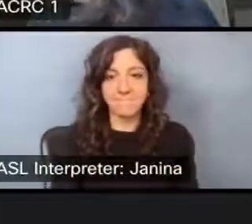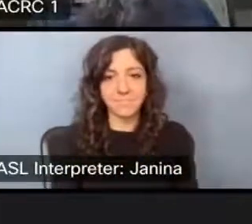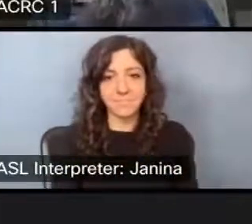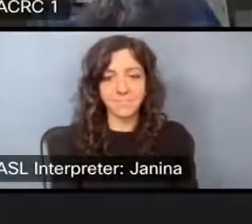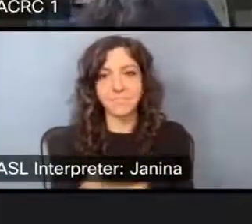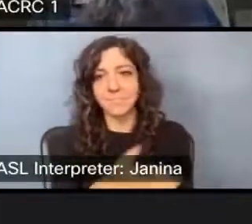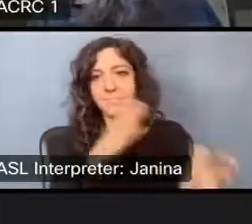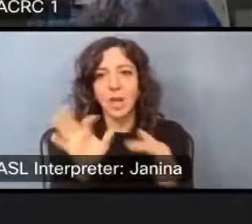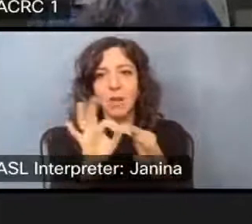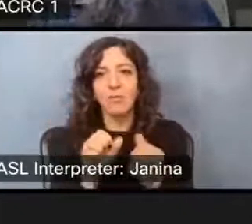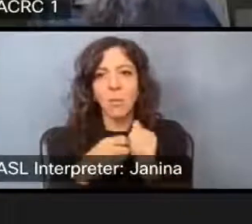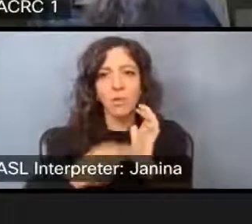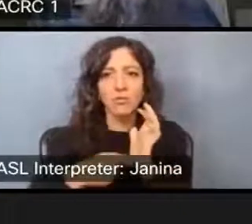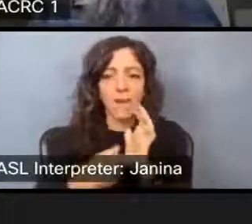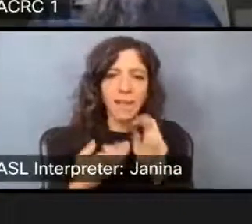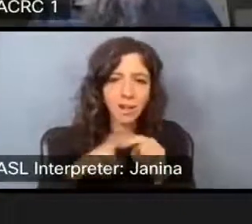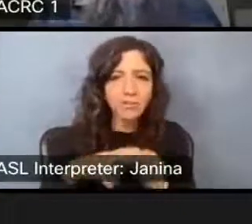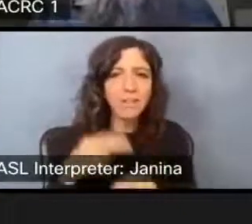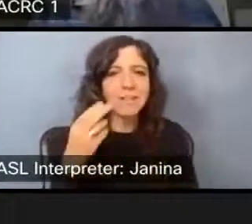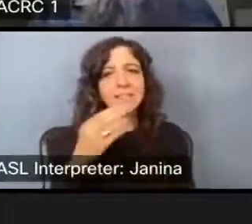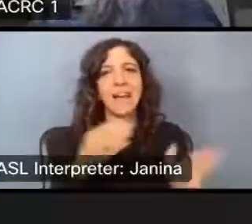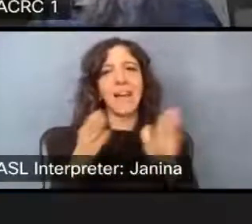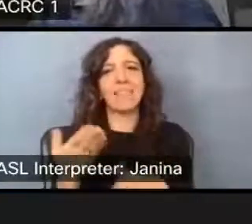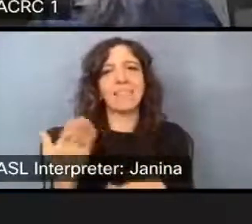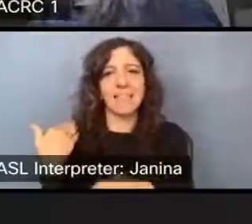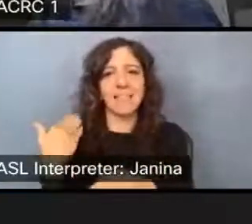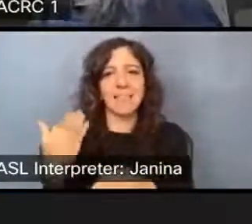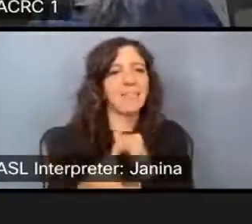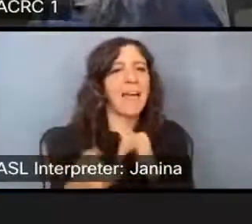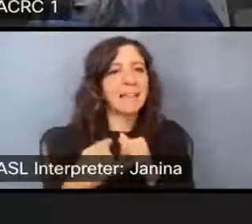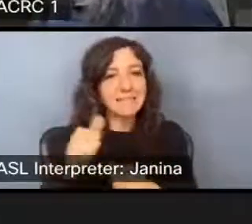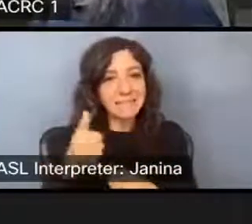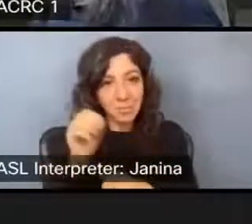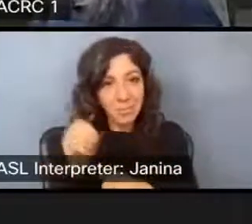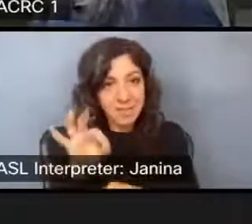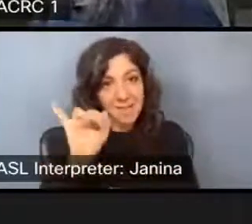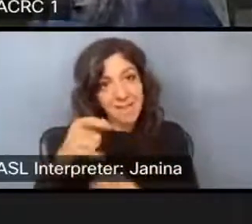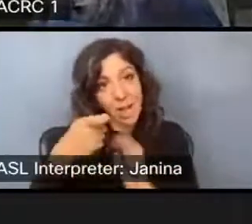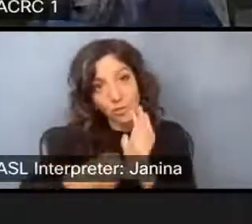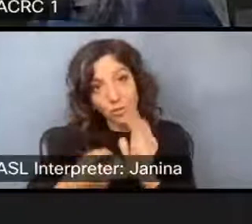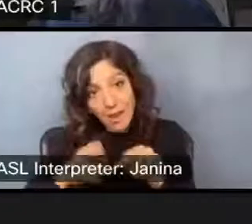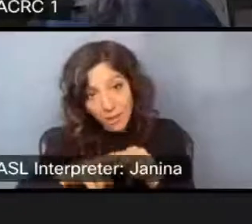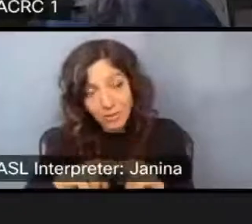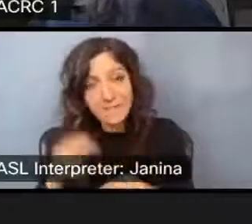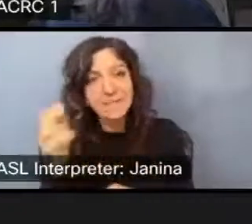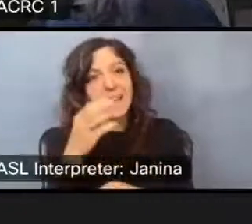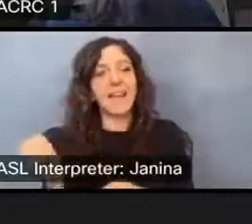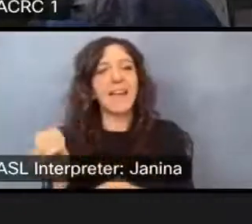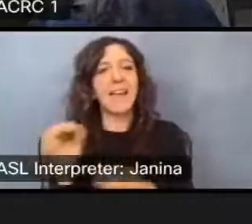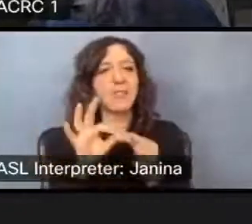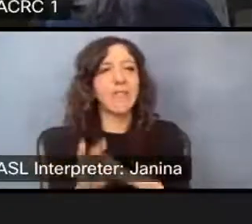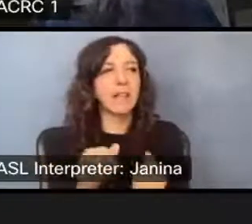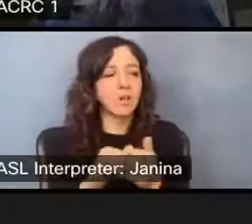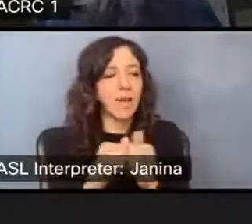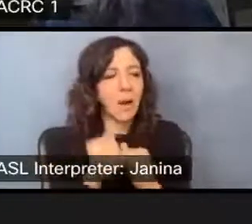Related to rate increases and related to the last 10% of the rate increase, and related to how